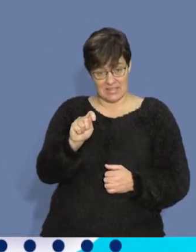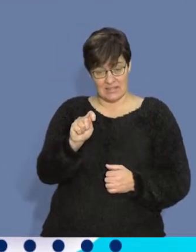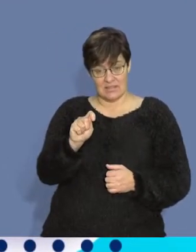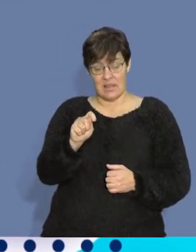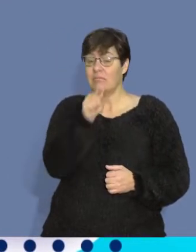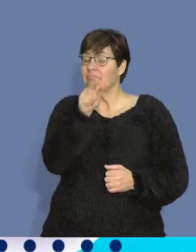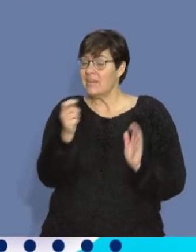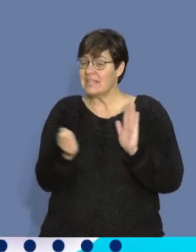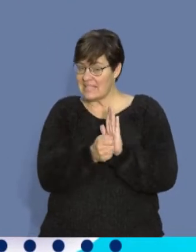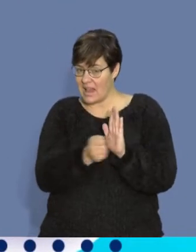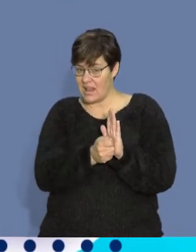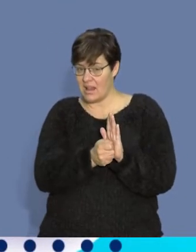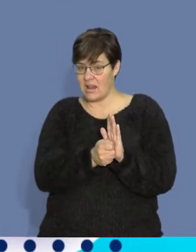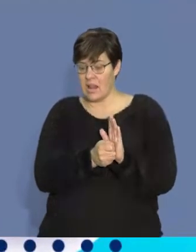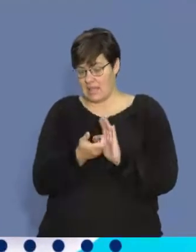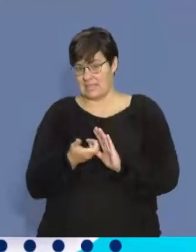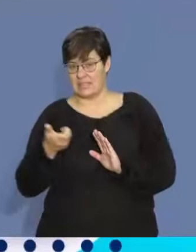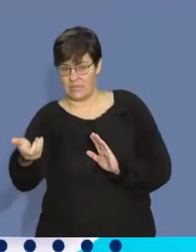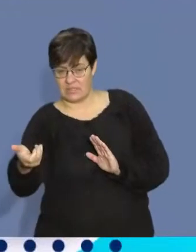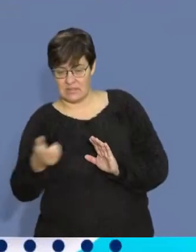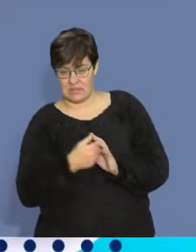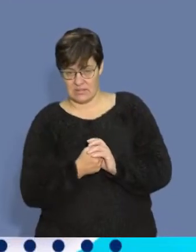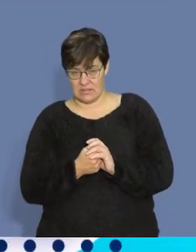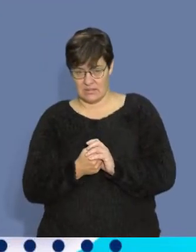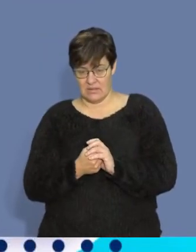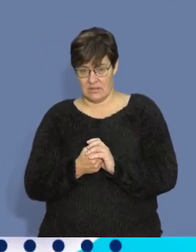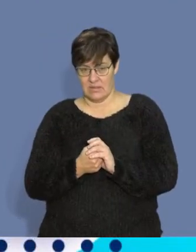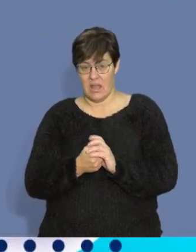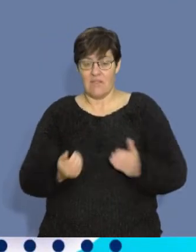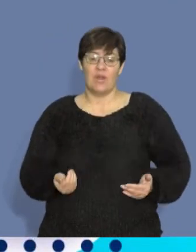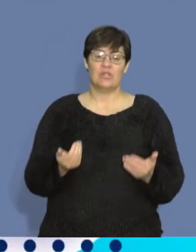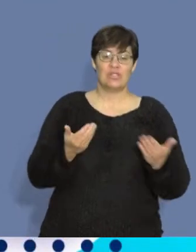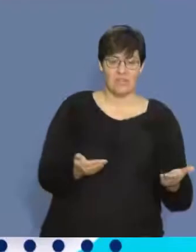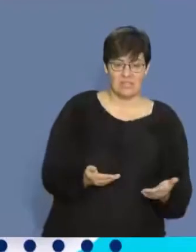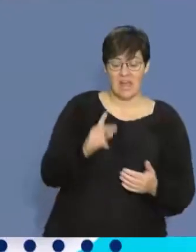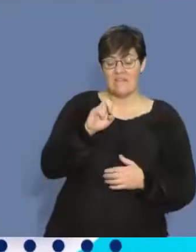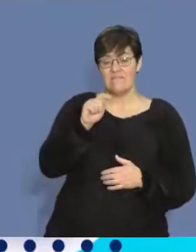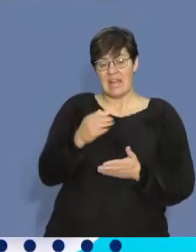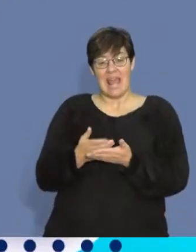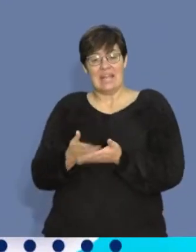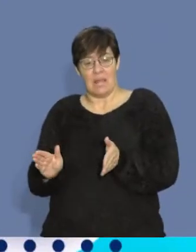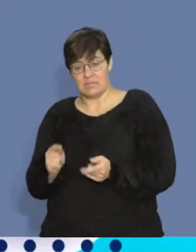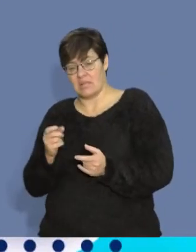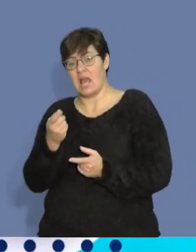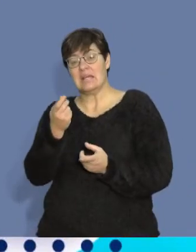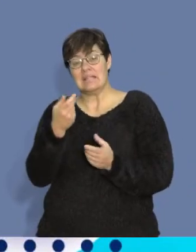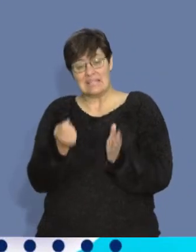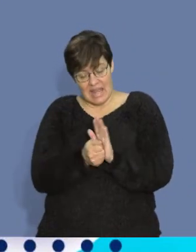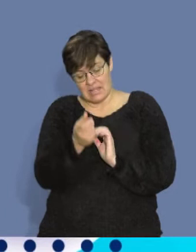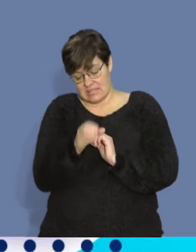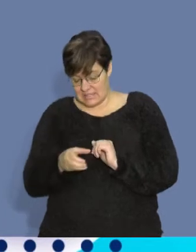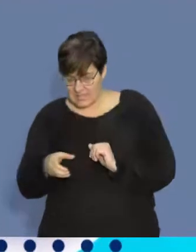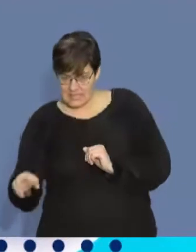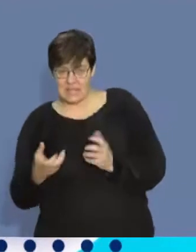items, those sales obviously must be kept separately. When you're rendering a service for VAT exempt items,